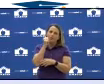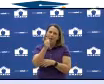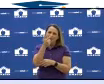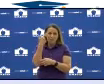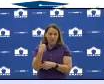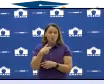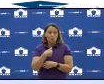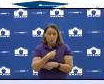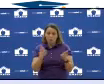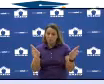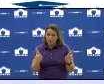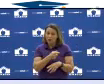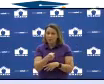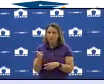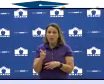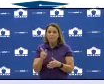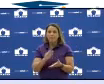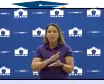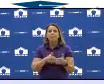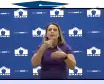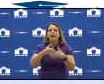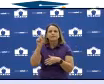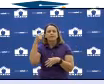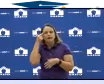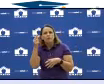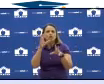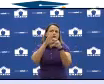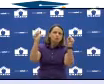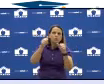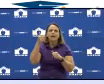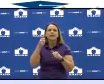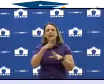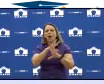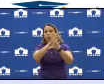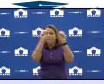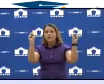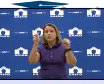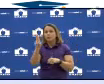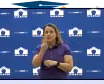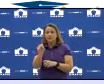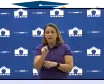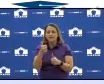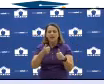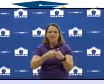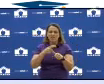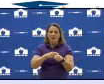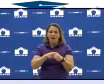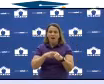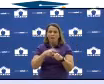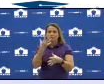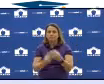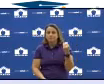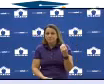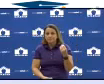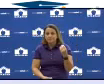are preparing them to be the next governor, the next superintendent, and the next president of the United States. And every time they miss one